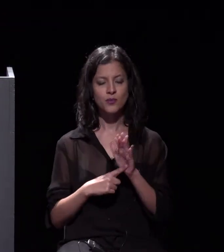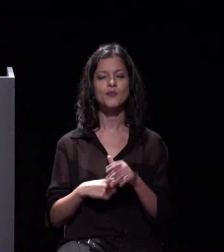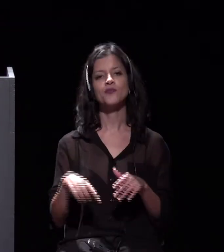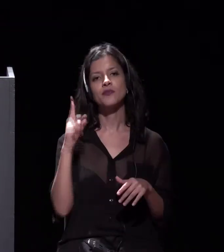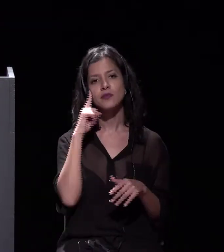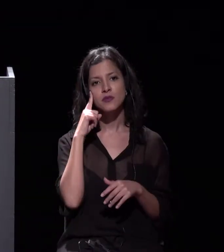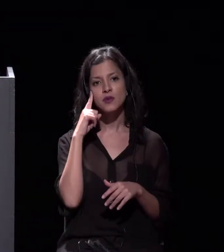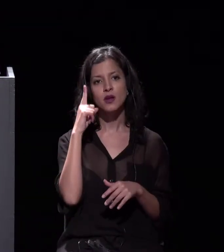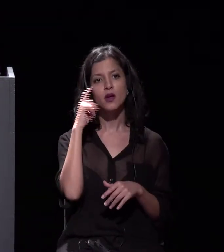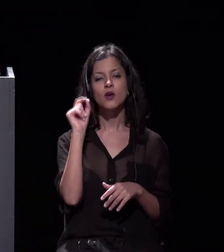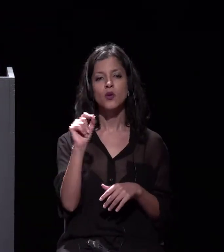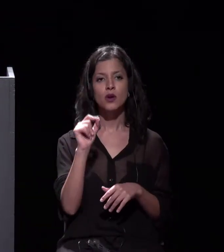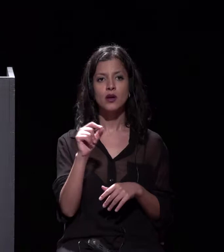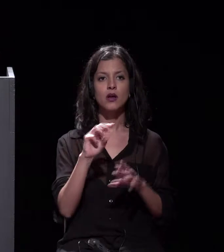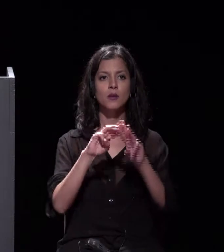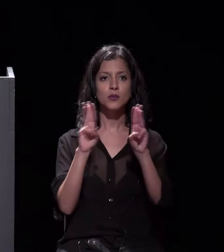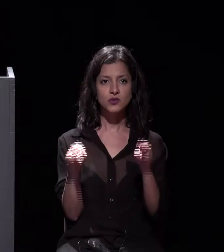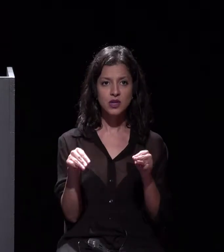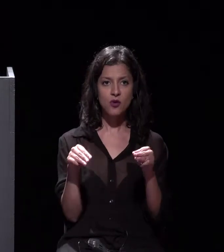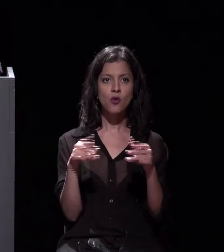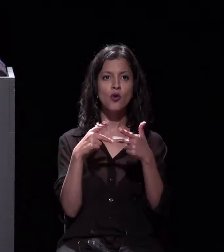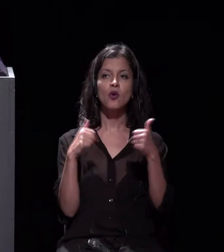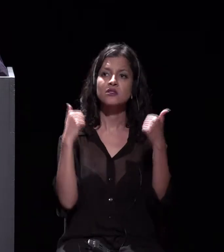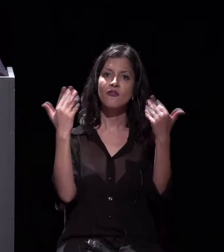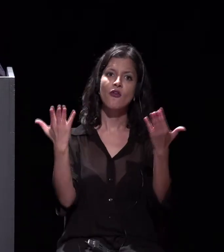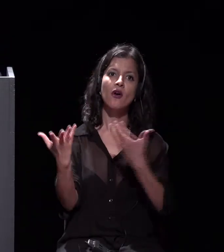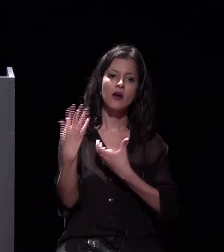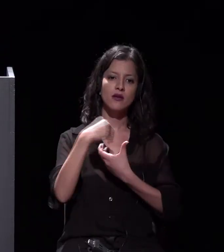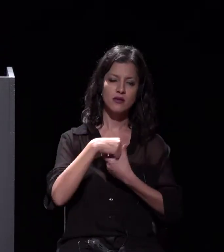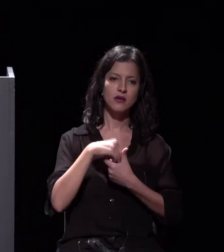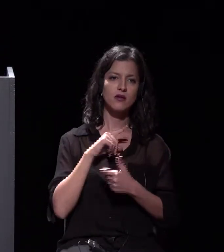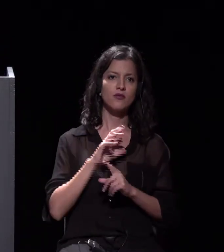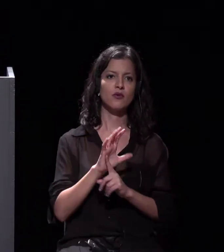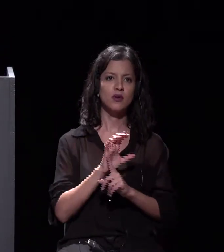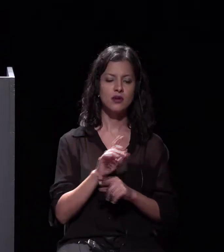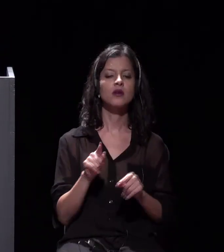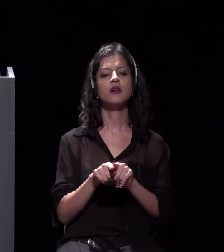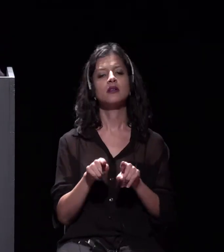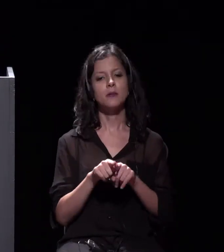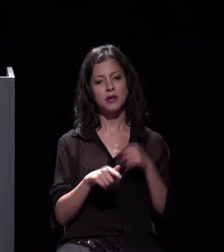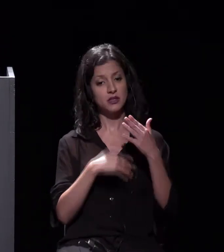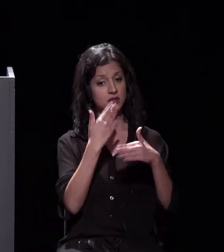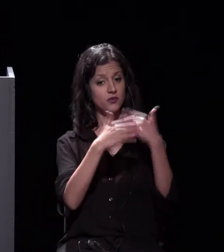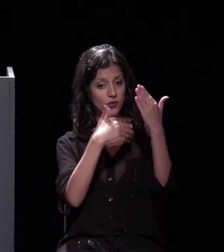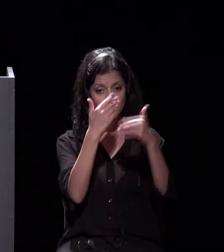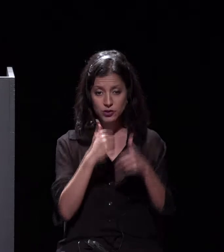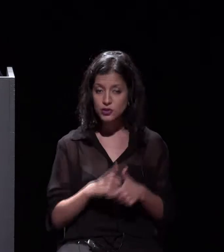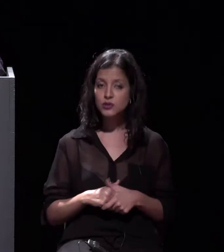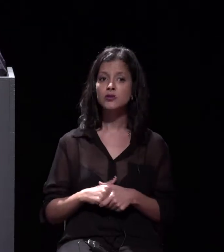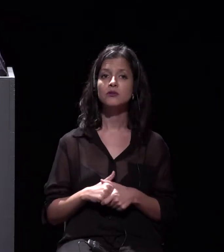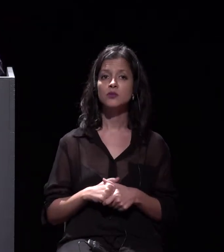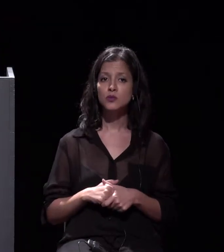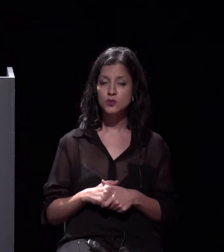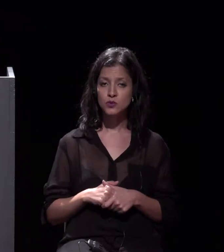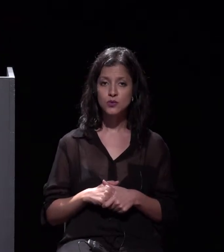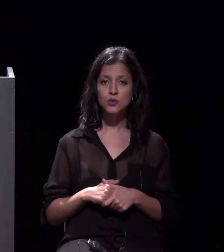issues: the role of cultural development in rural contexts, the relationship between museums and urbanization, scientific and